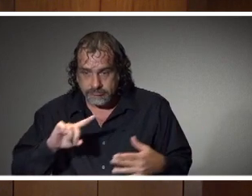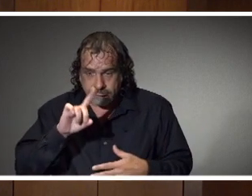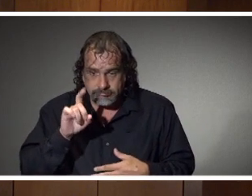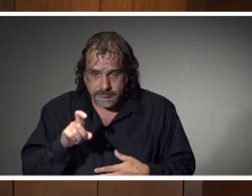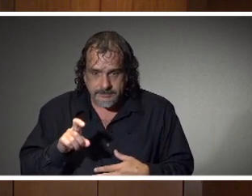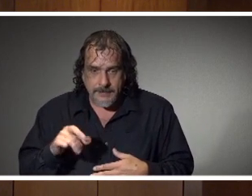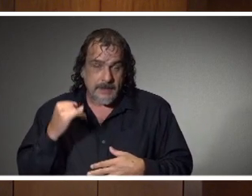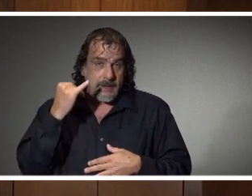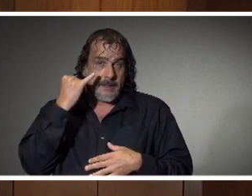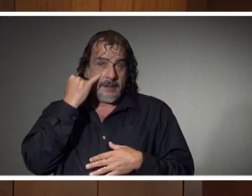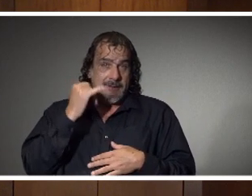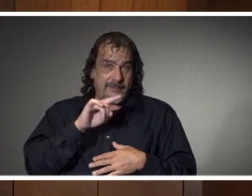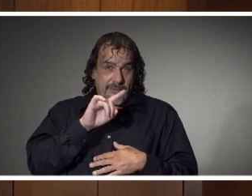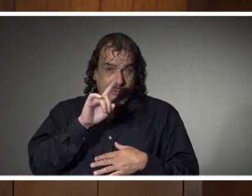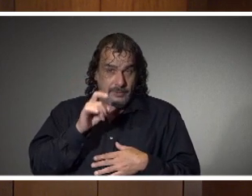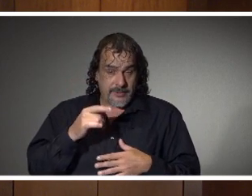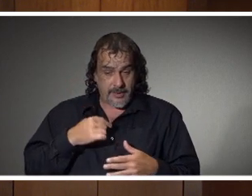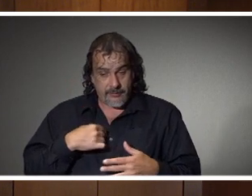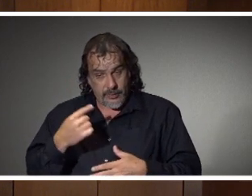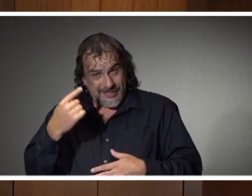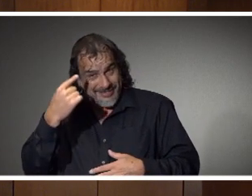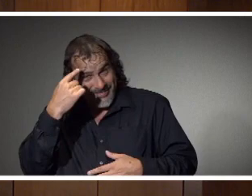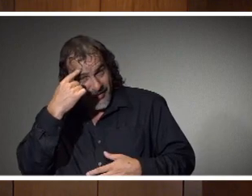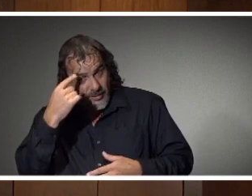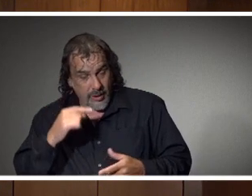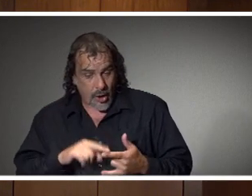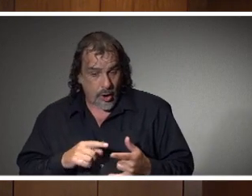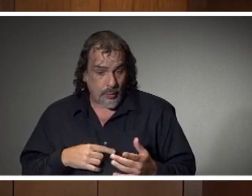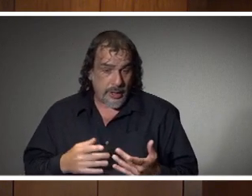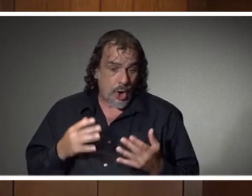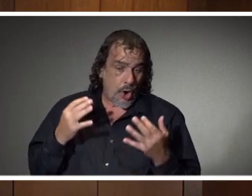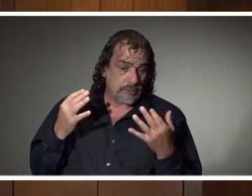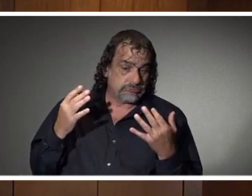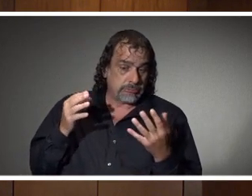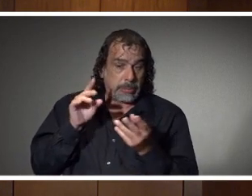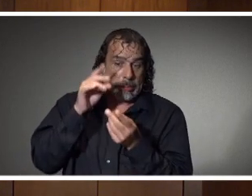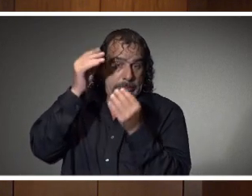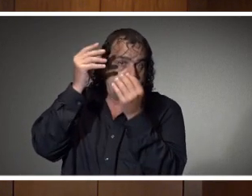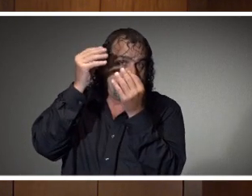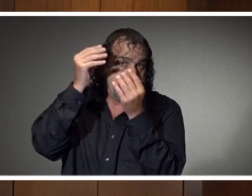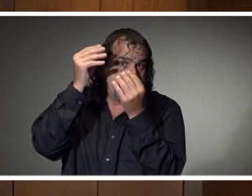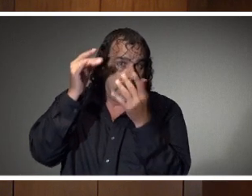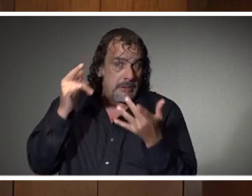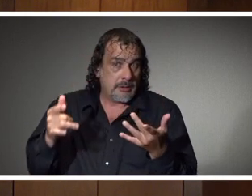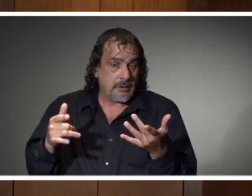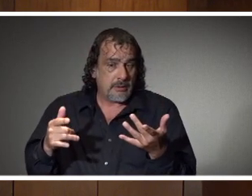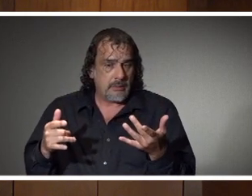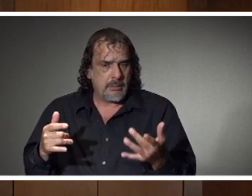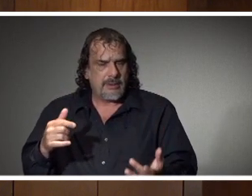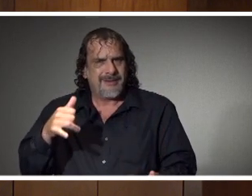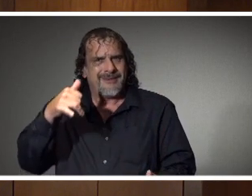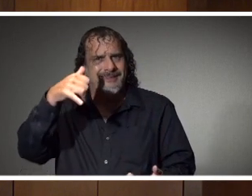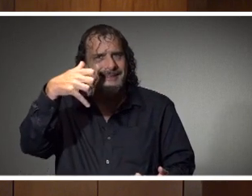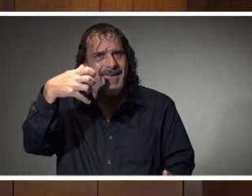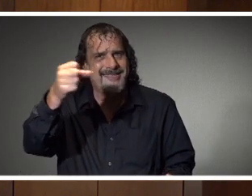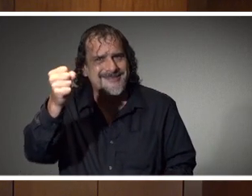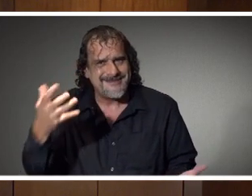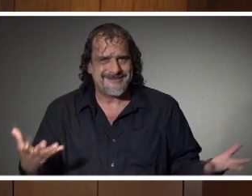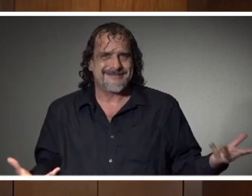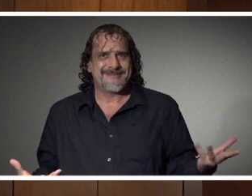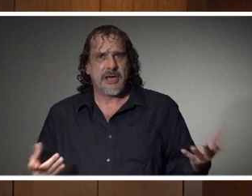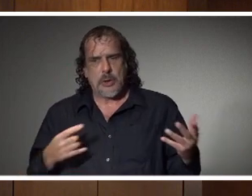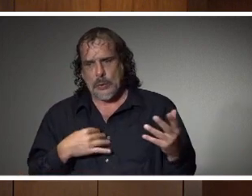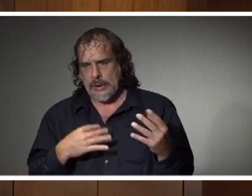If the question is, have we considered and or contemplated that action, the answer is absolutely. We've considered